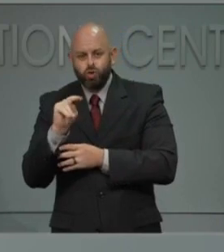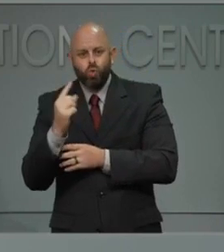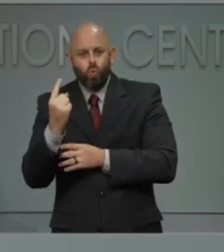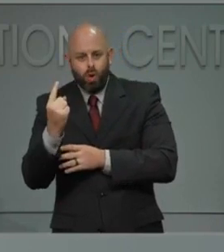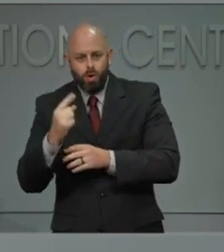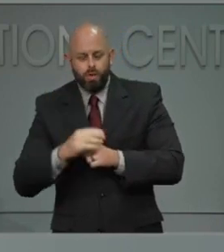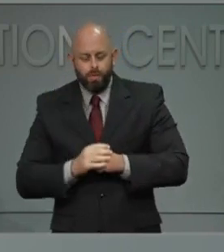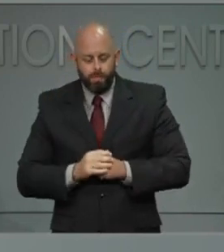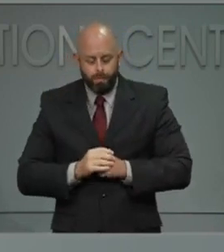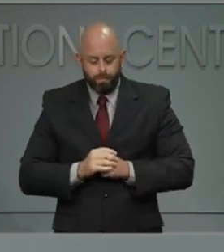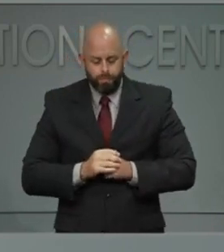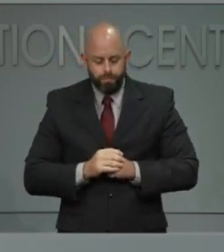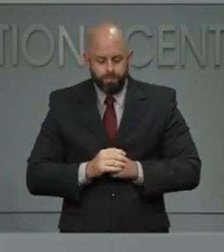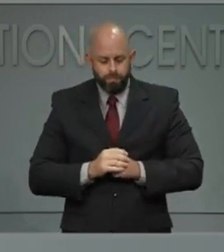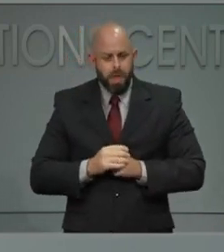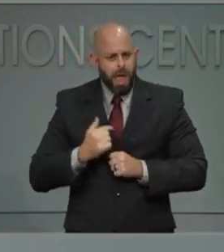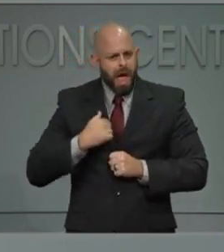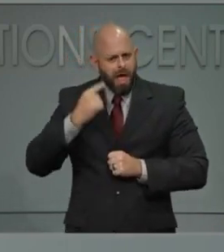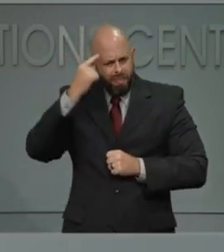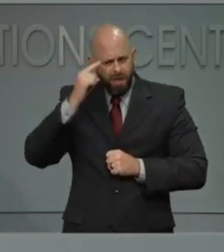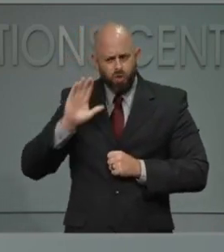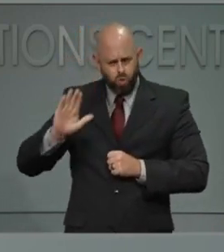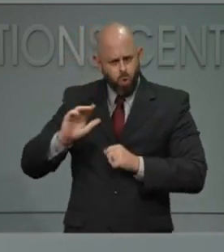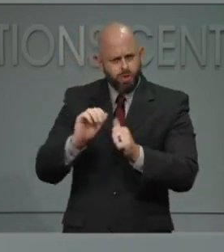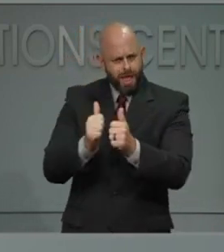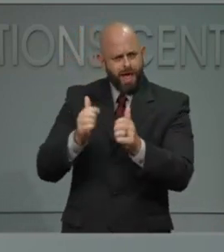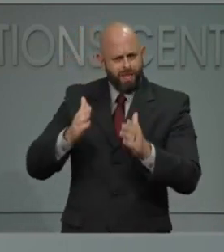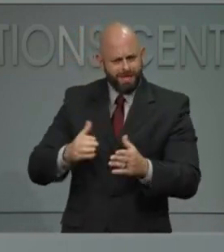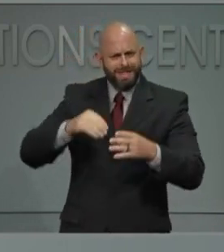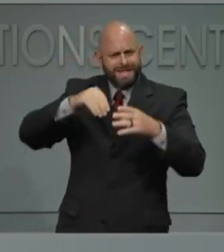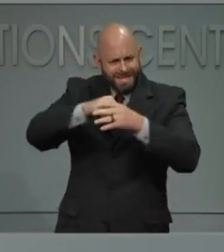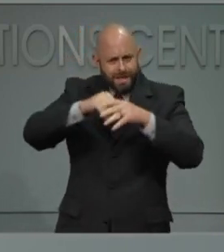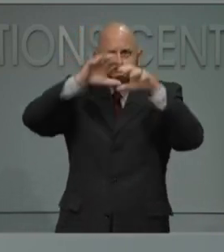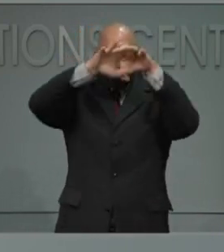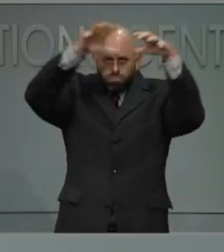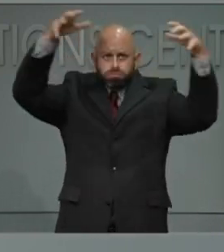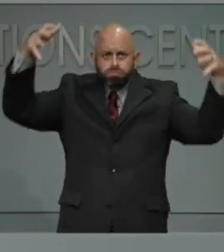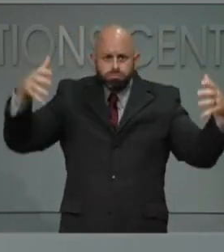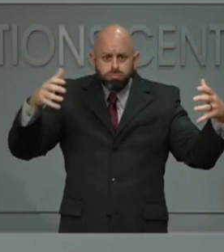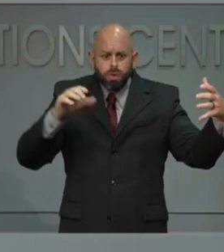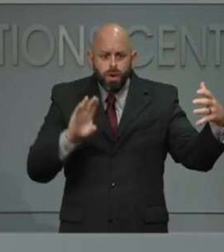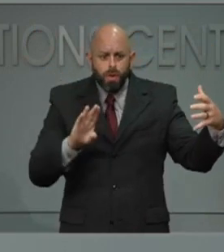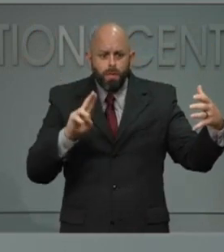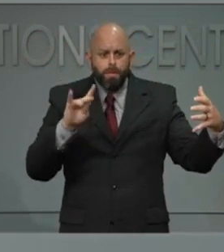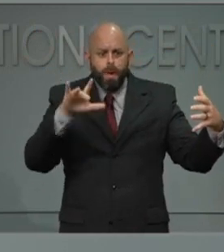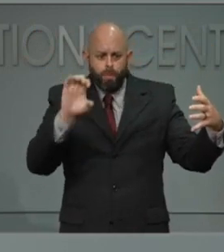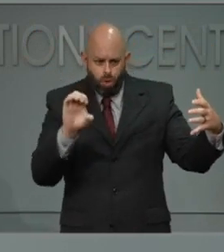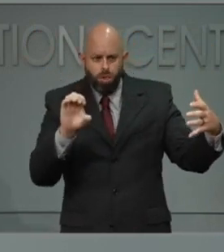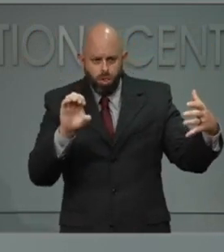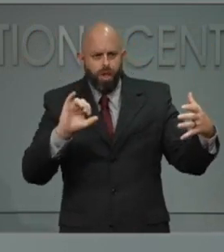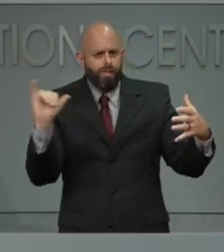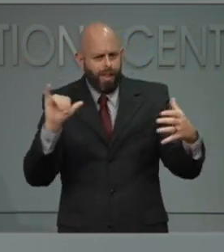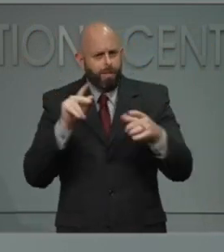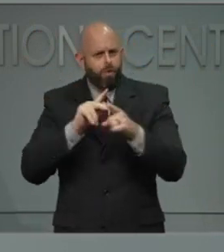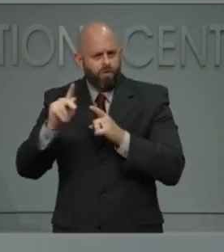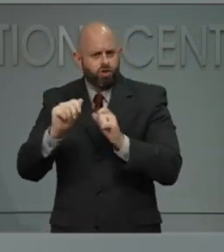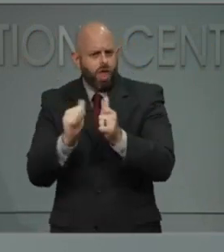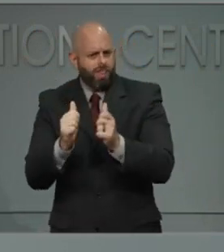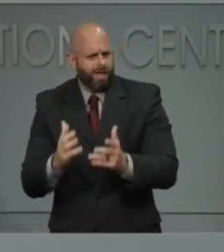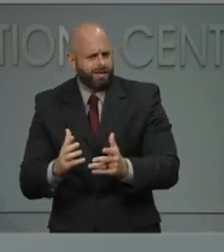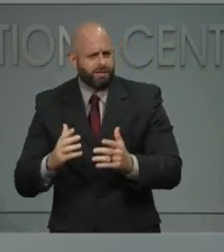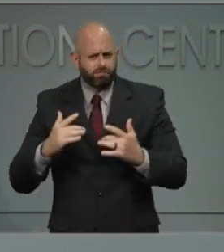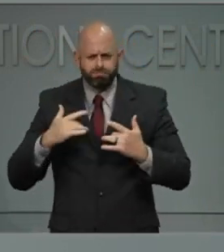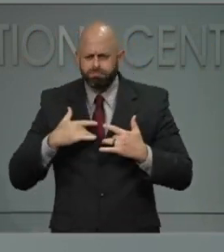are in bubbles like professional athletes. So what would you advise